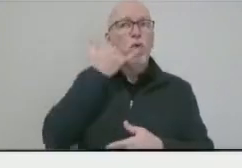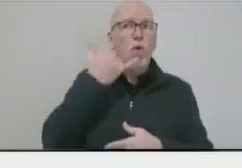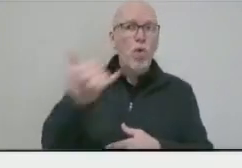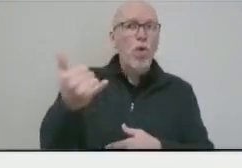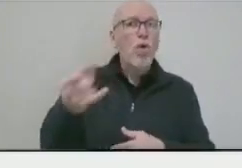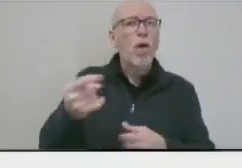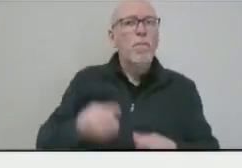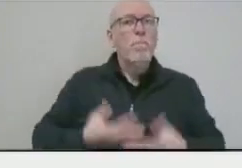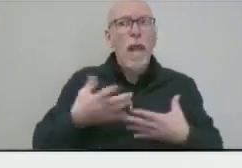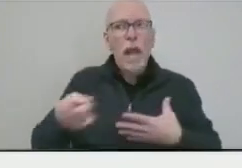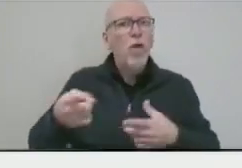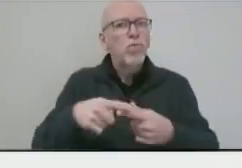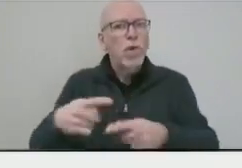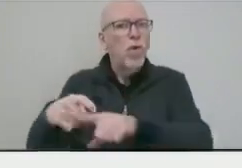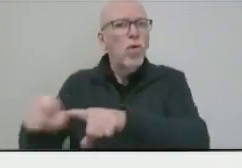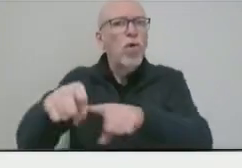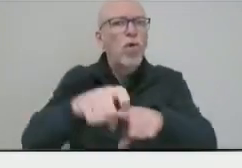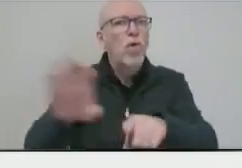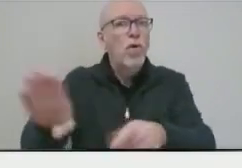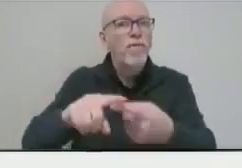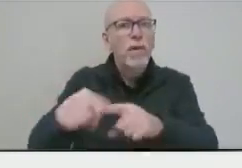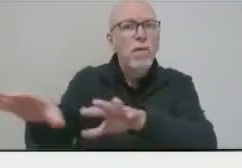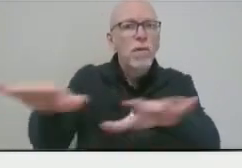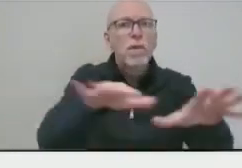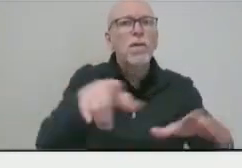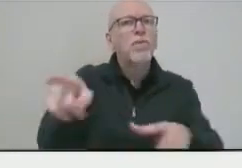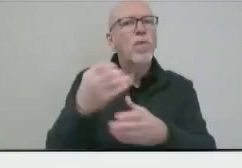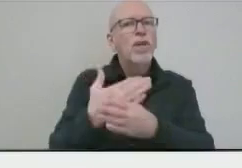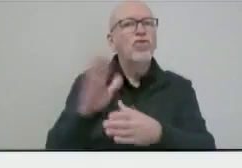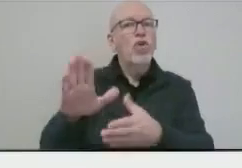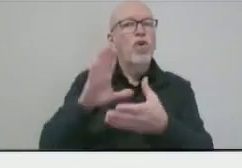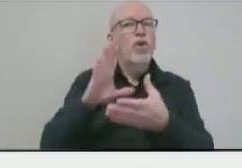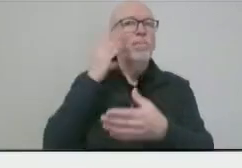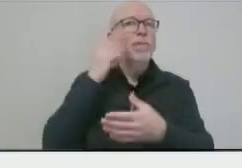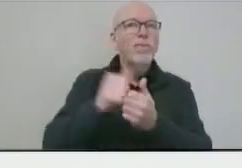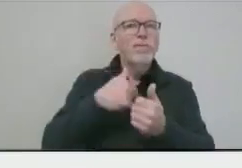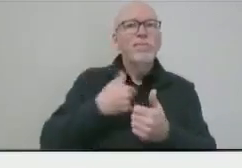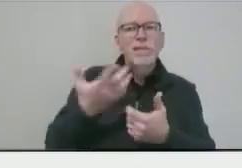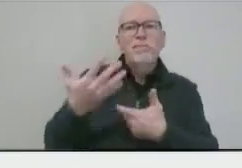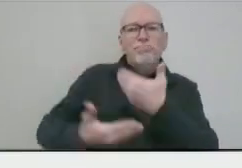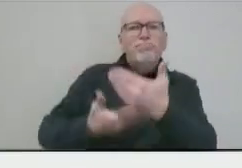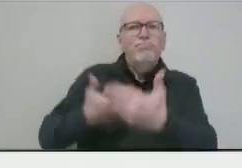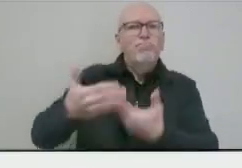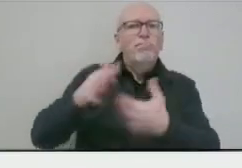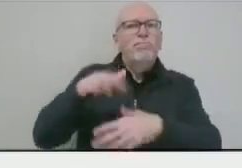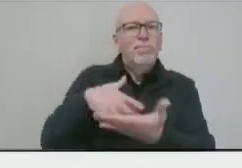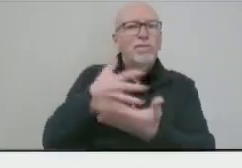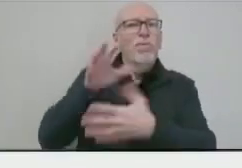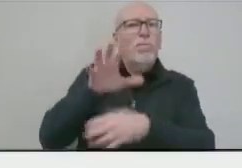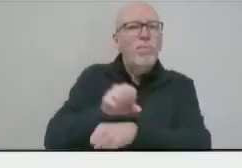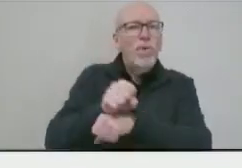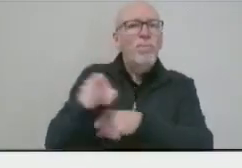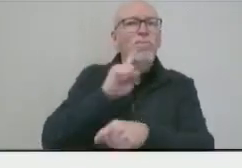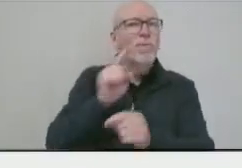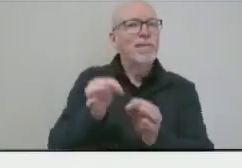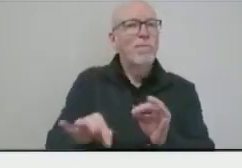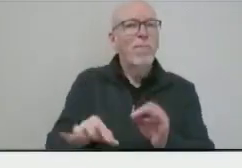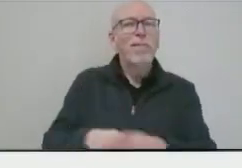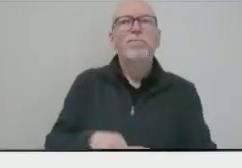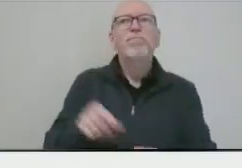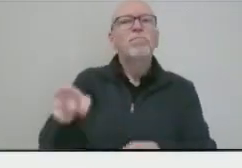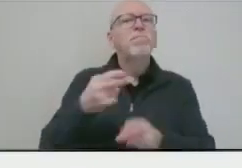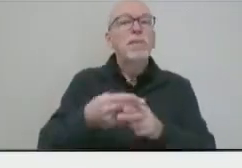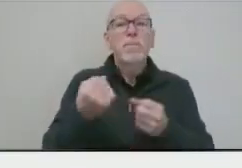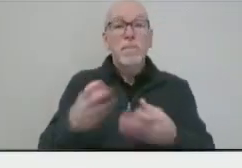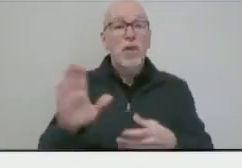calling her people. She wanted to share with them her experience with me, walking her through, scheduling her appointment online, and how simple it was. She mentioned that many of her